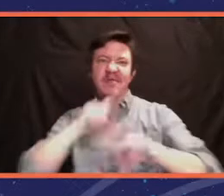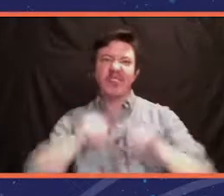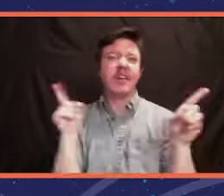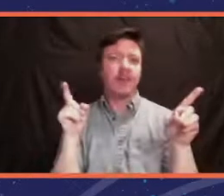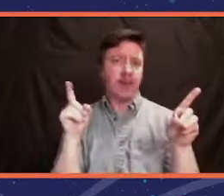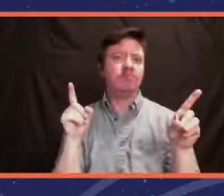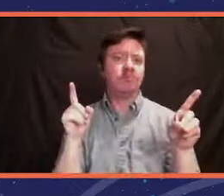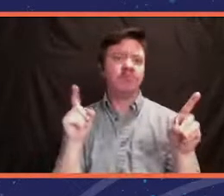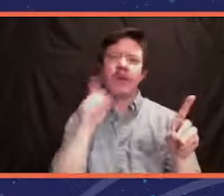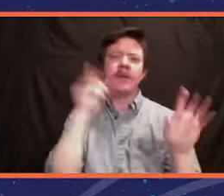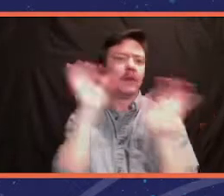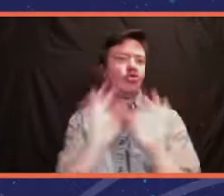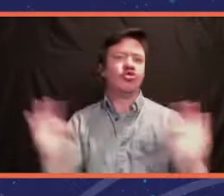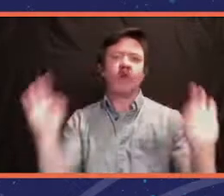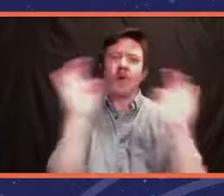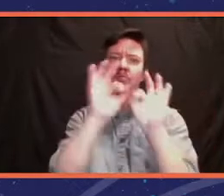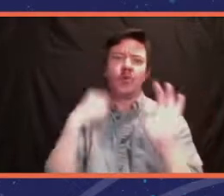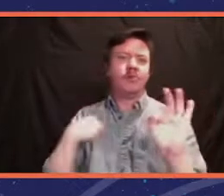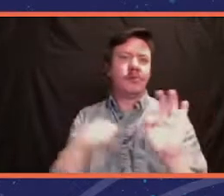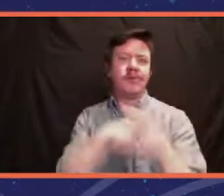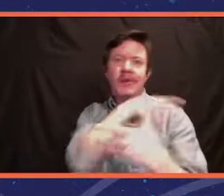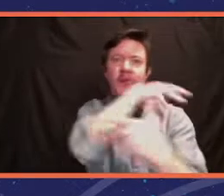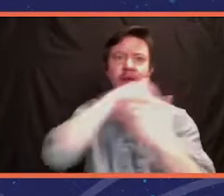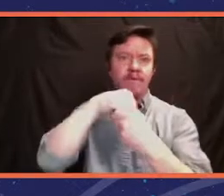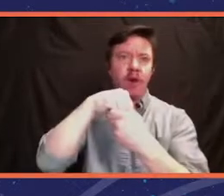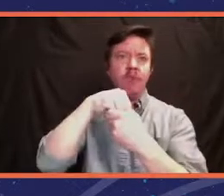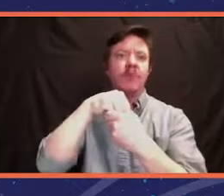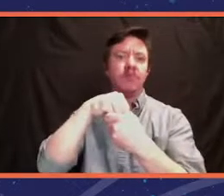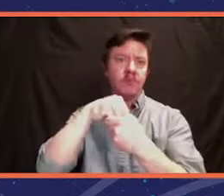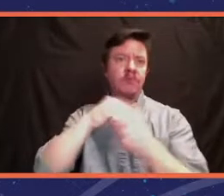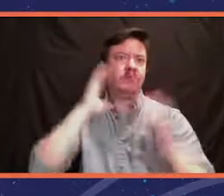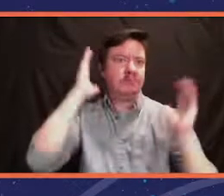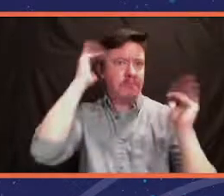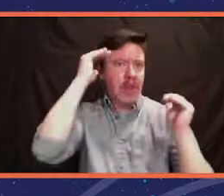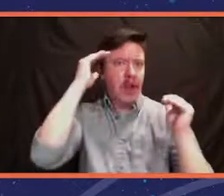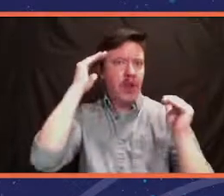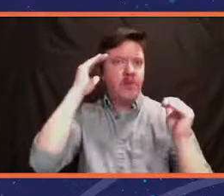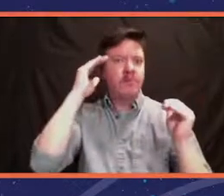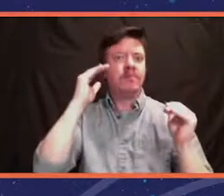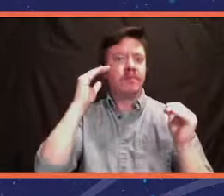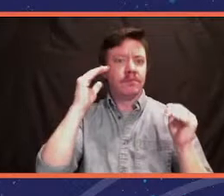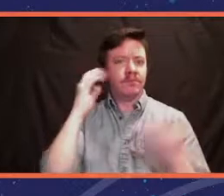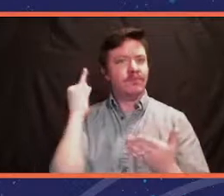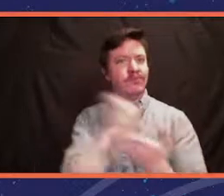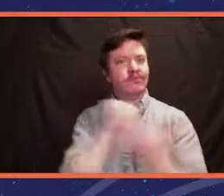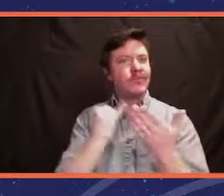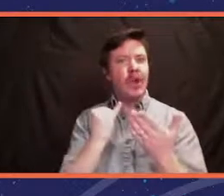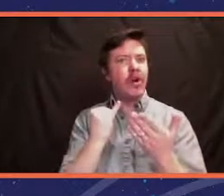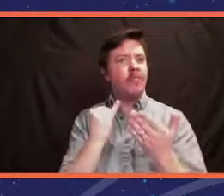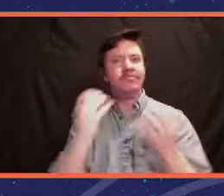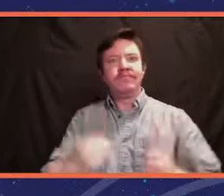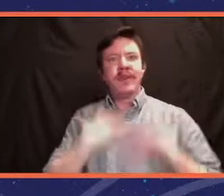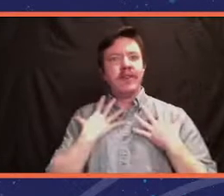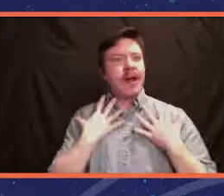important that we're involved, and I hope our art, you know, does something, inspires something beautiful in people.